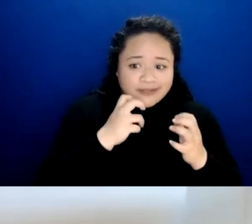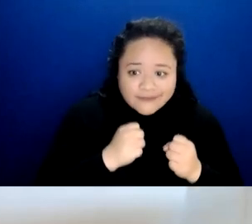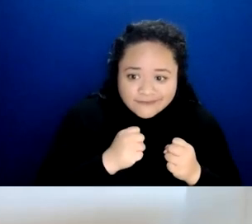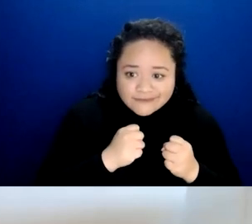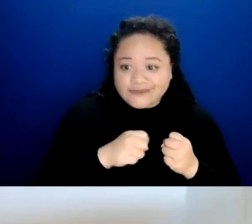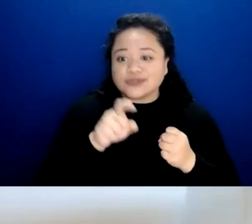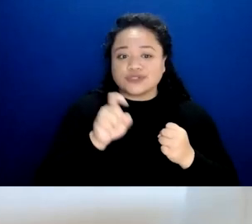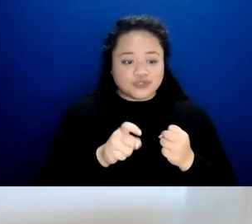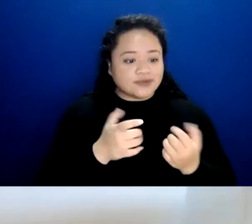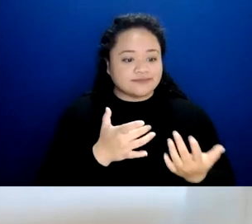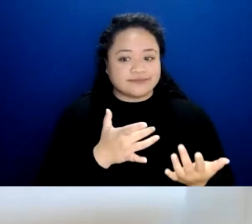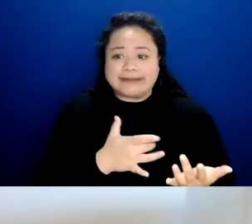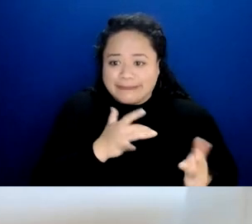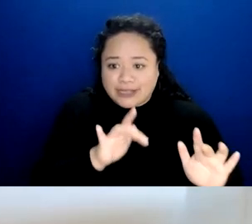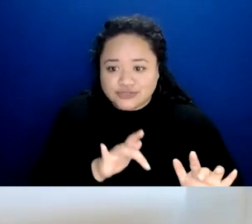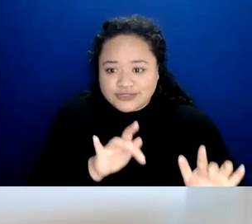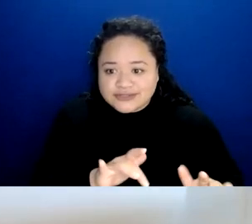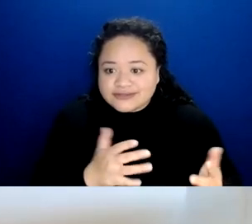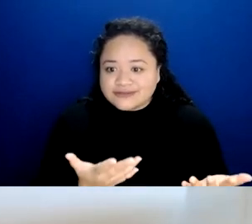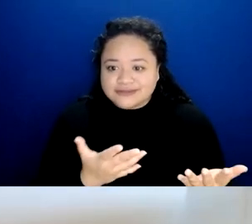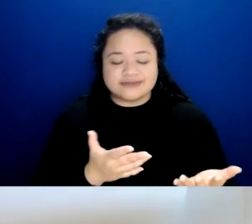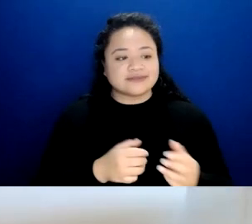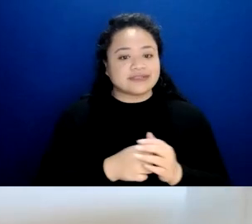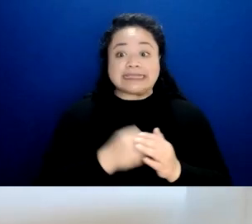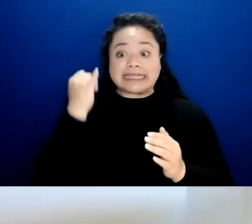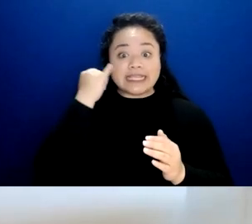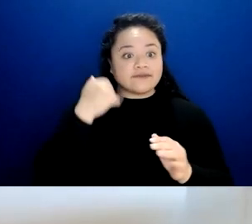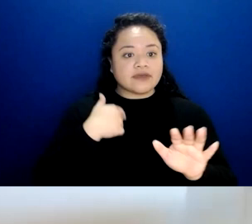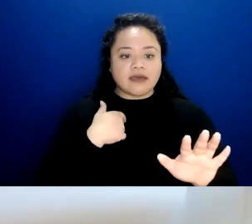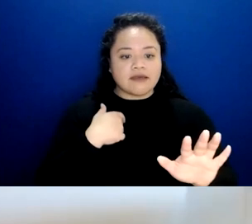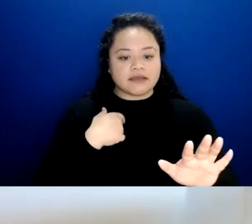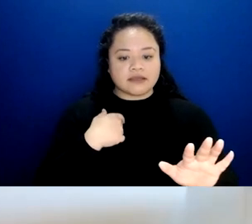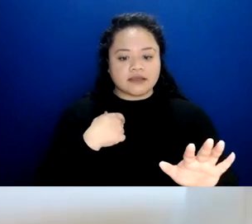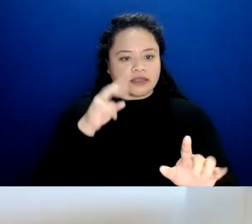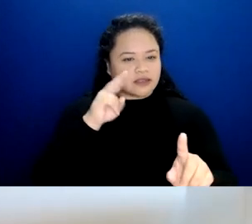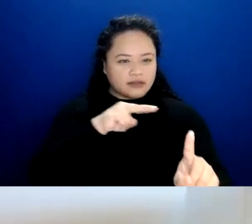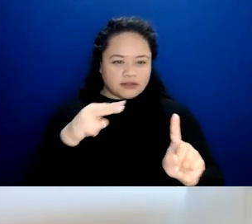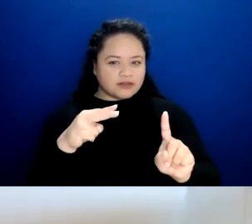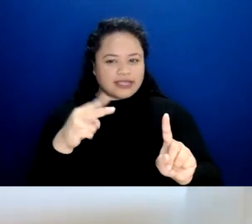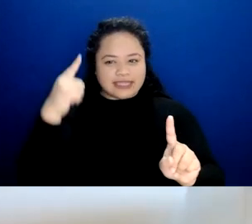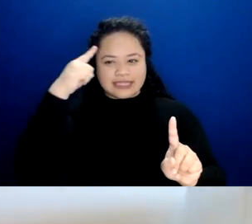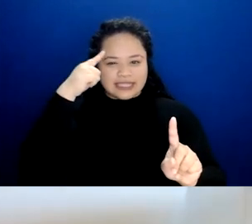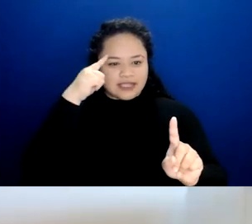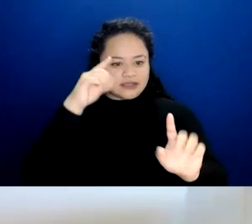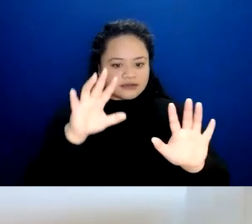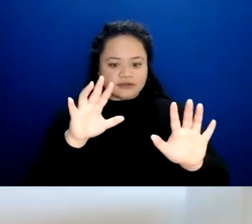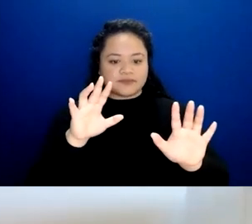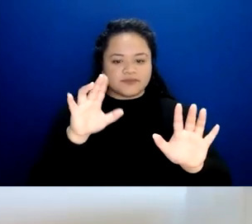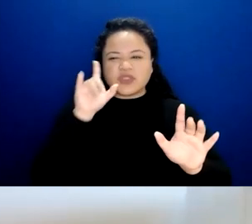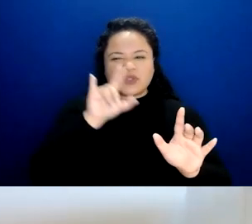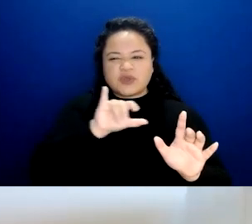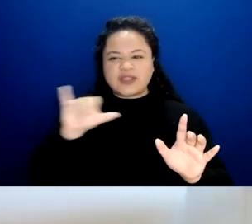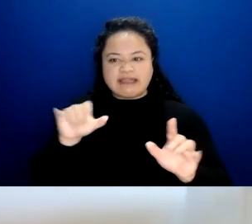And when we don't support or support them, and we only see this punitive system, we then also